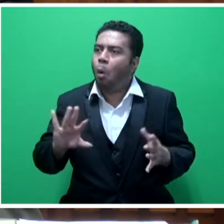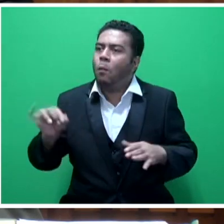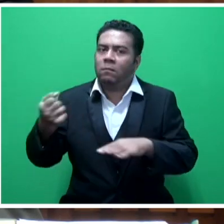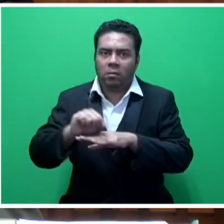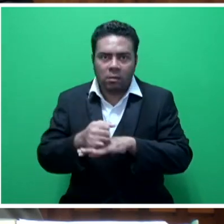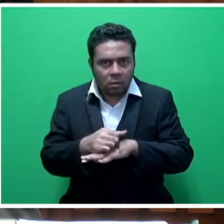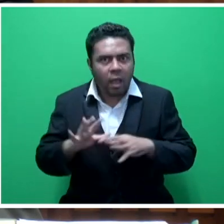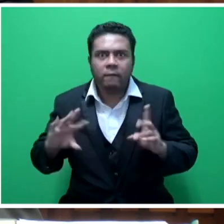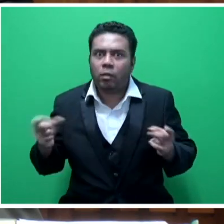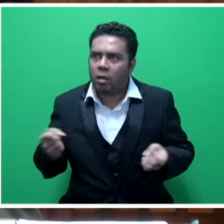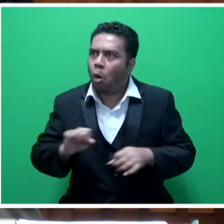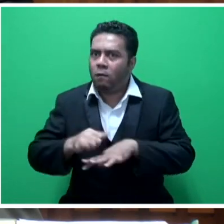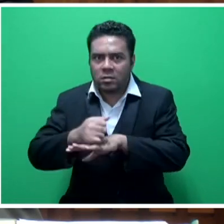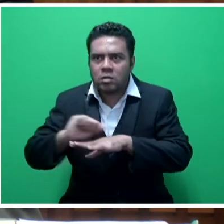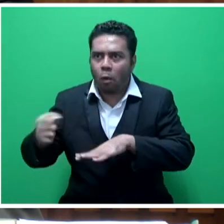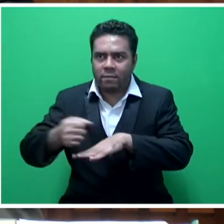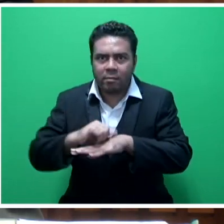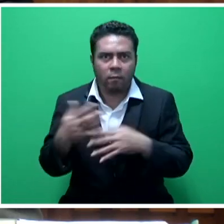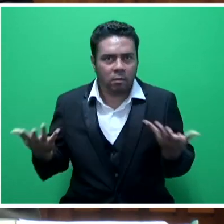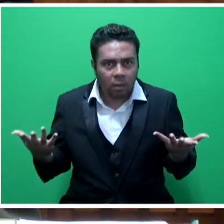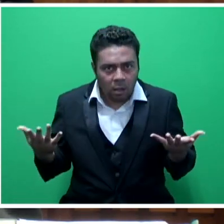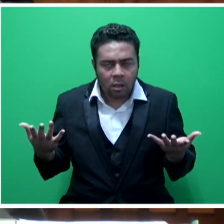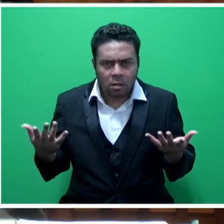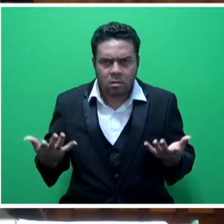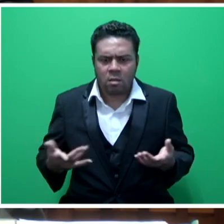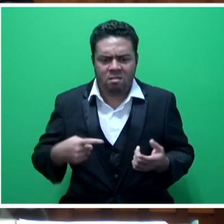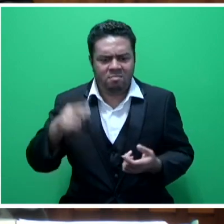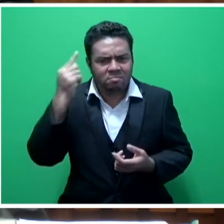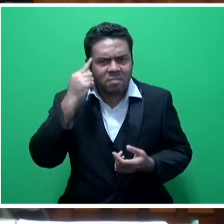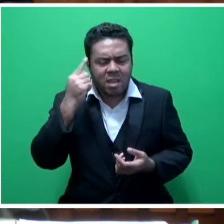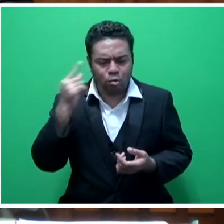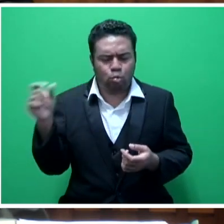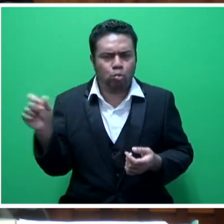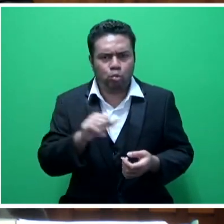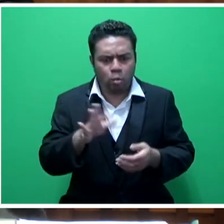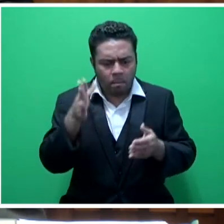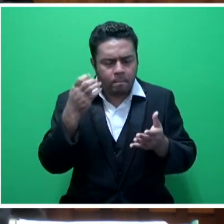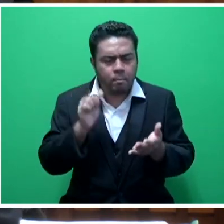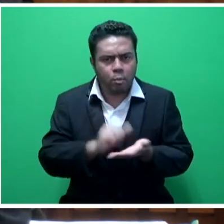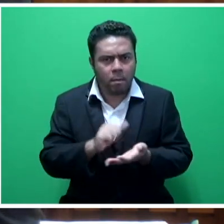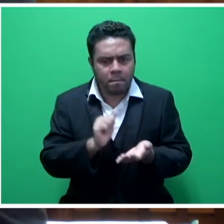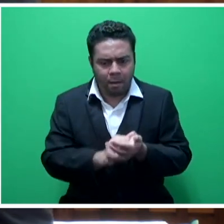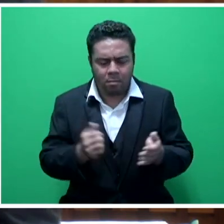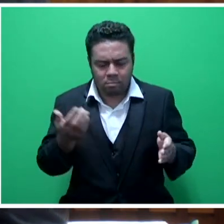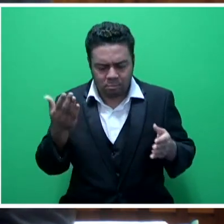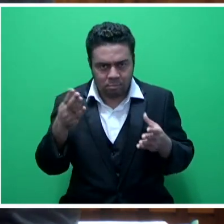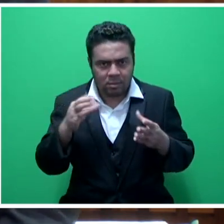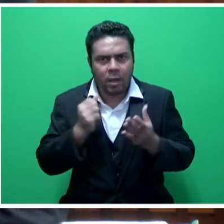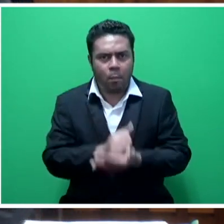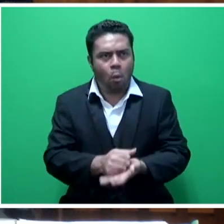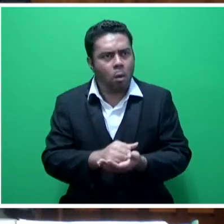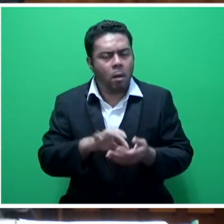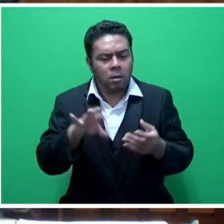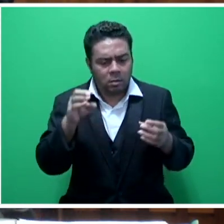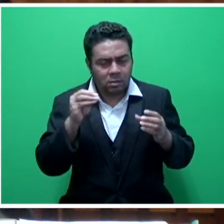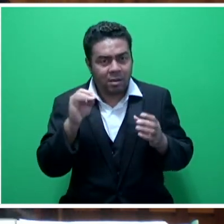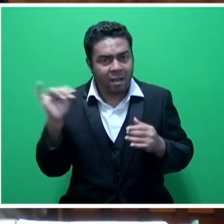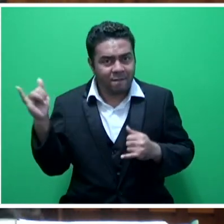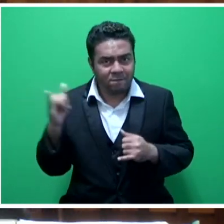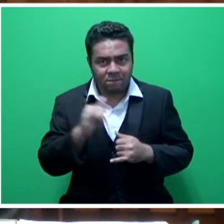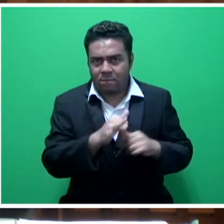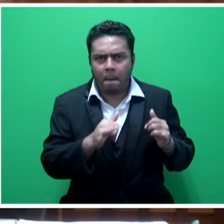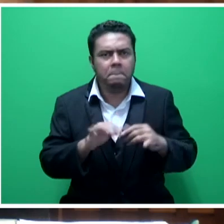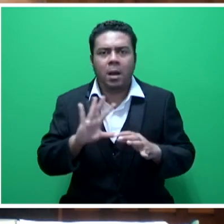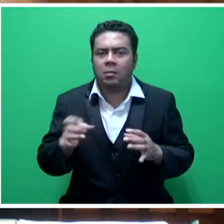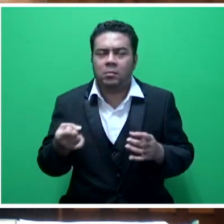jobs offshore, along with every ancillary business to the airline industry. As we highlighted the other day, there are many